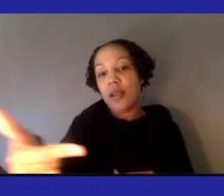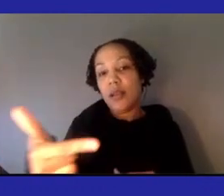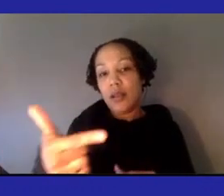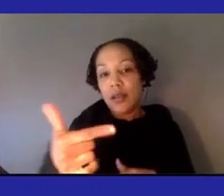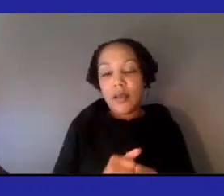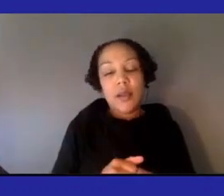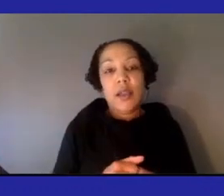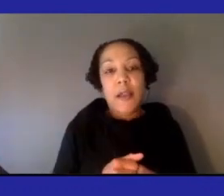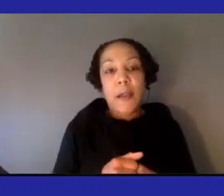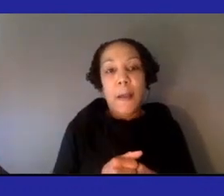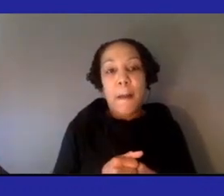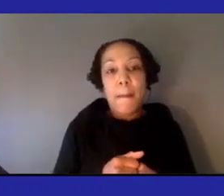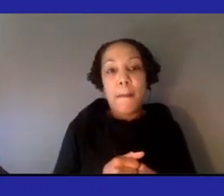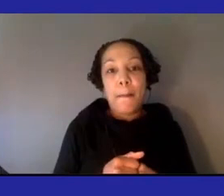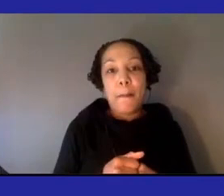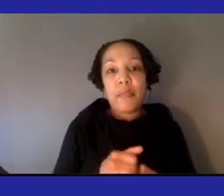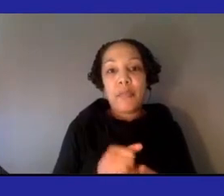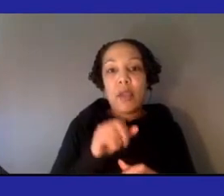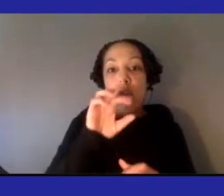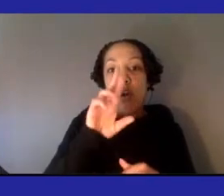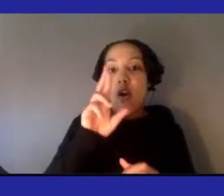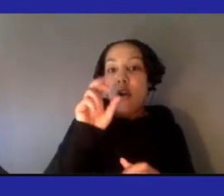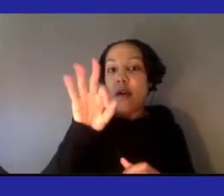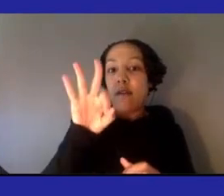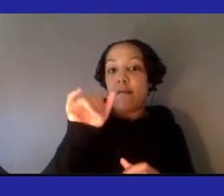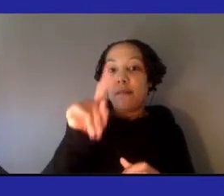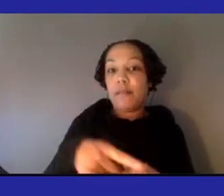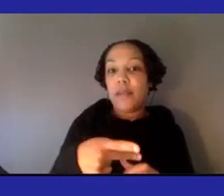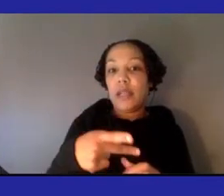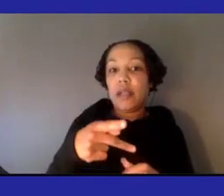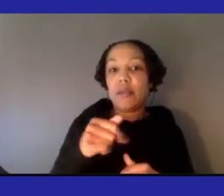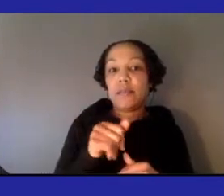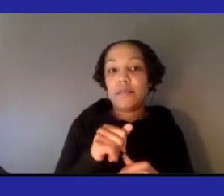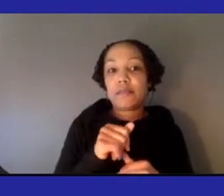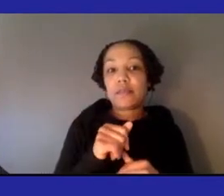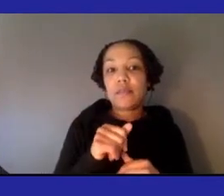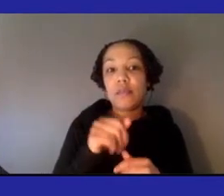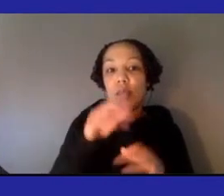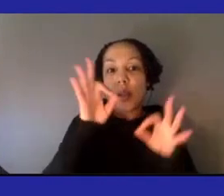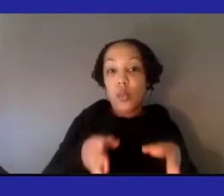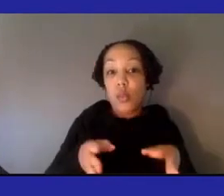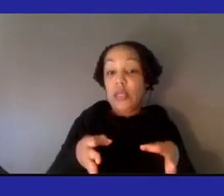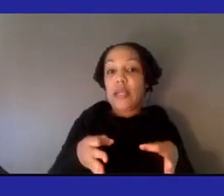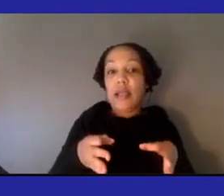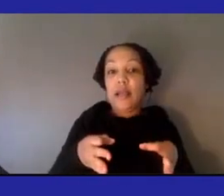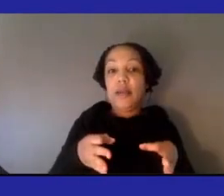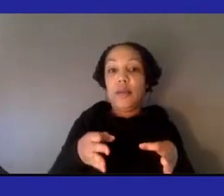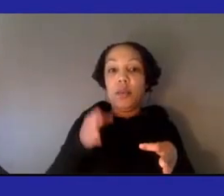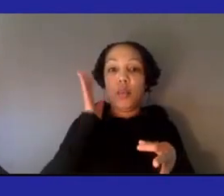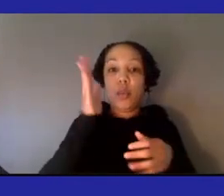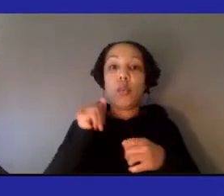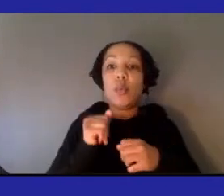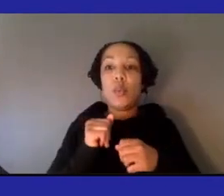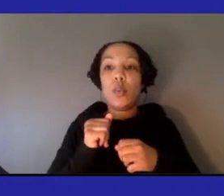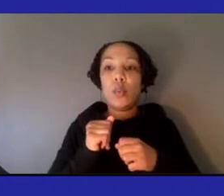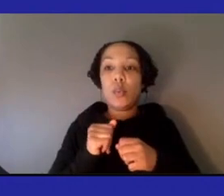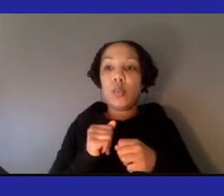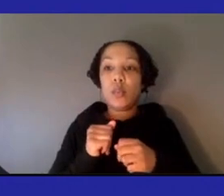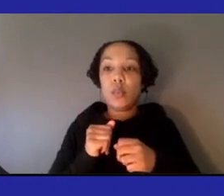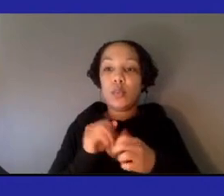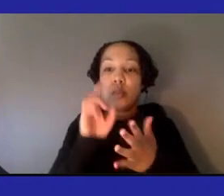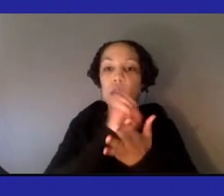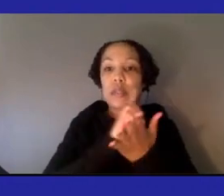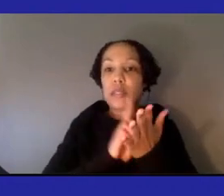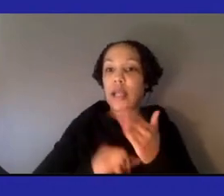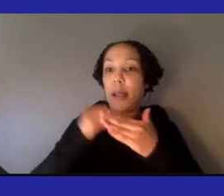So RFP criteria, RFQ-RFP, so we decided as a committee to do this project under a design build. So we set a